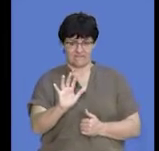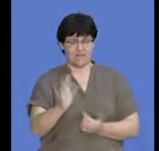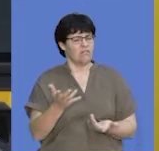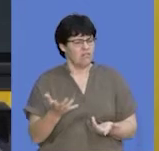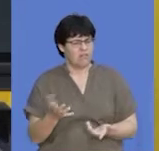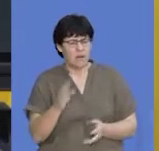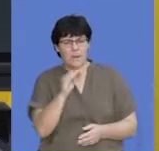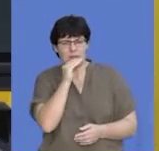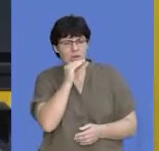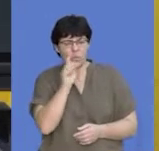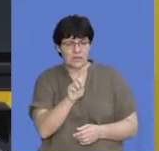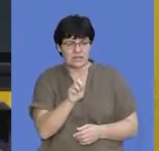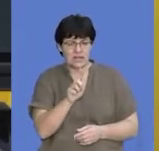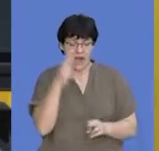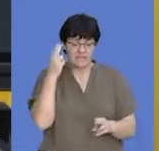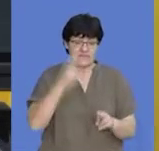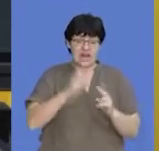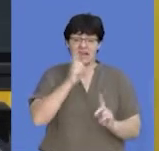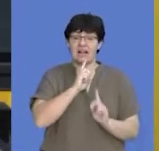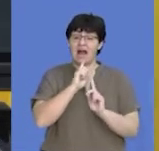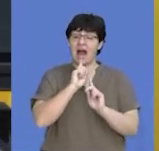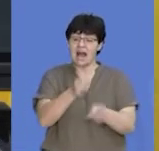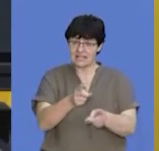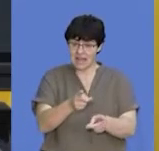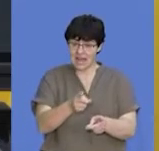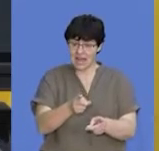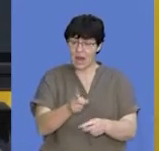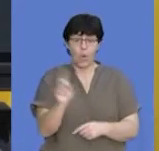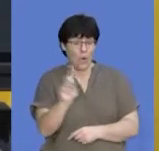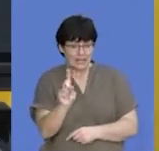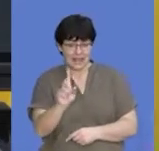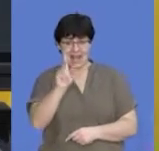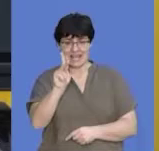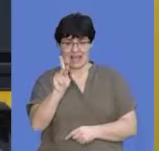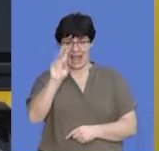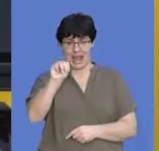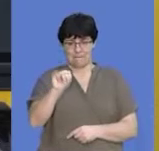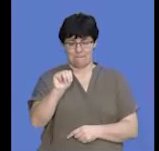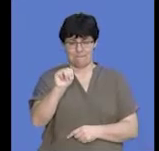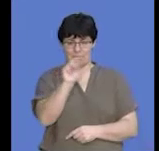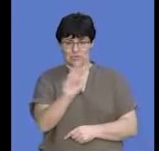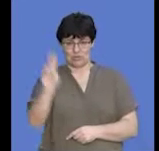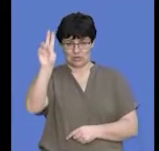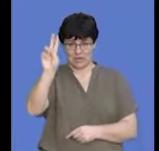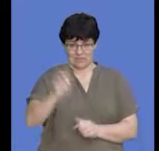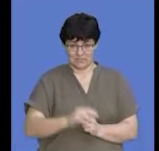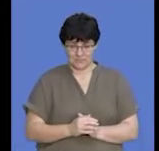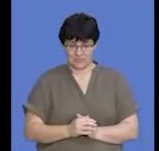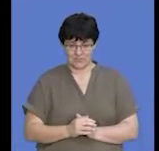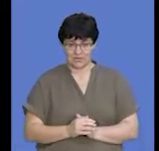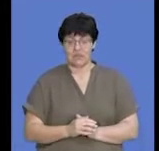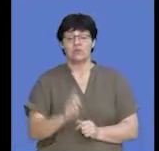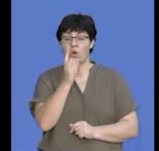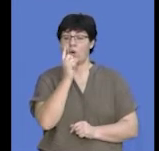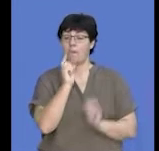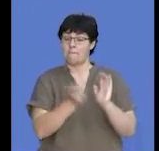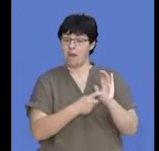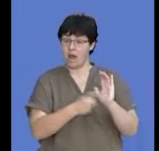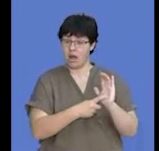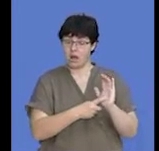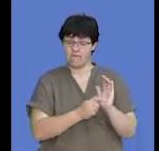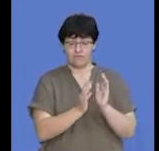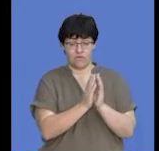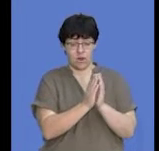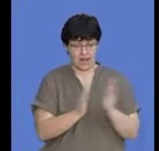means that my final answer must be in kilometers squared. So 1 mark for the